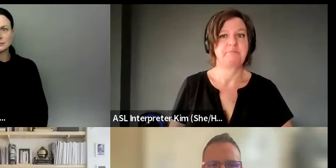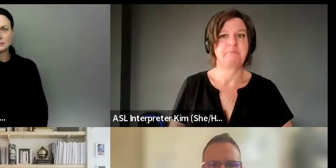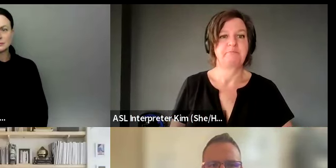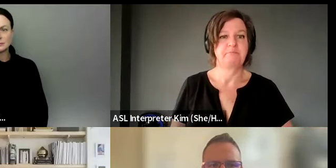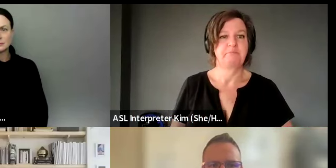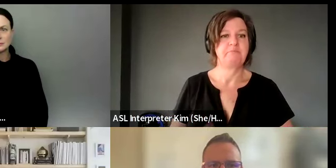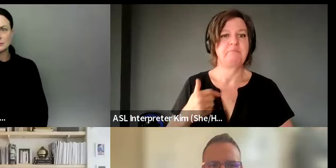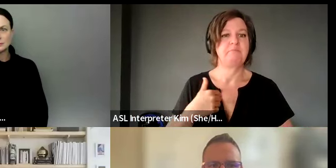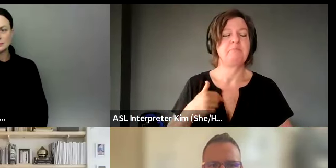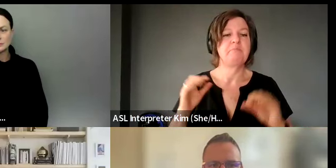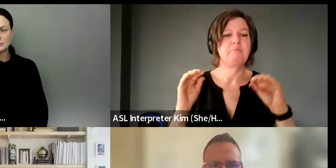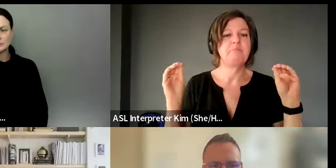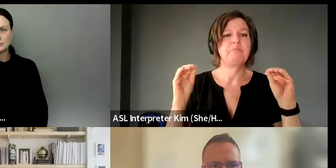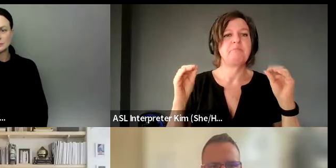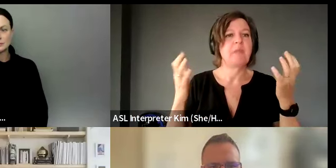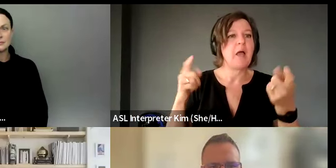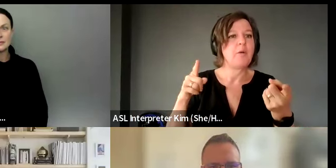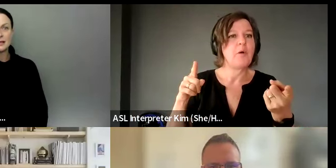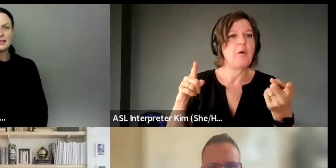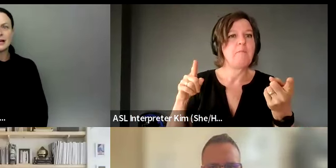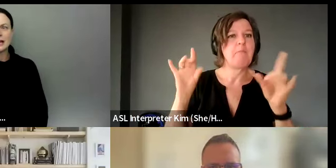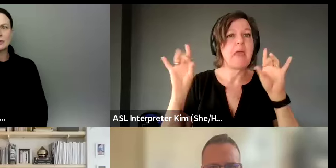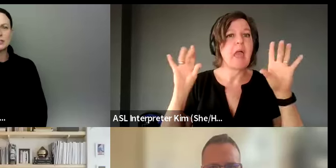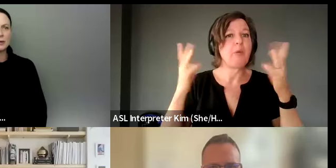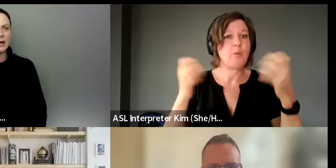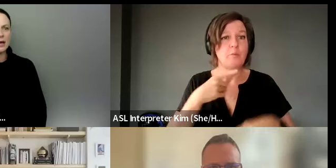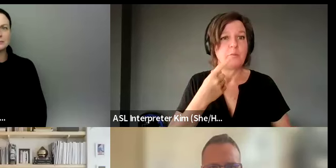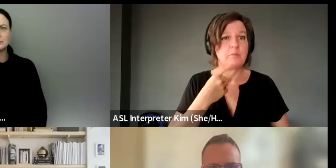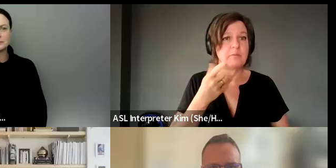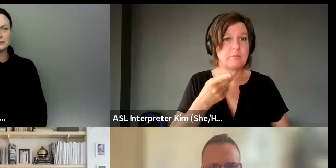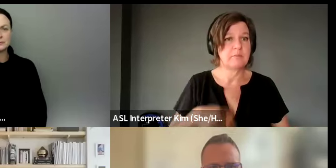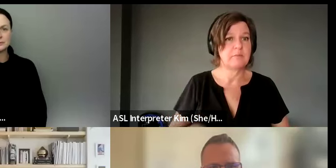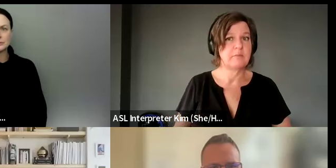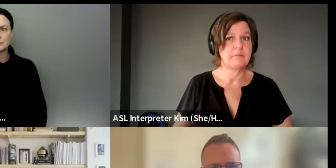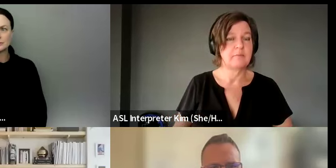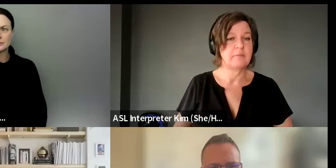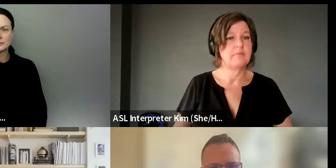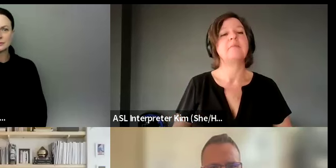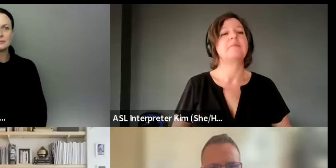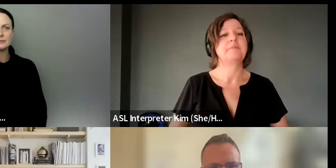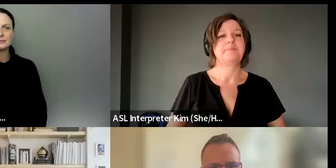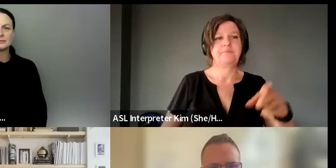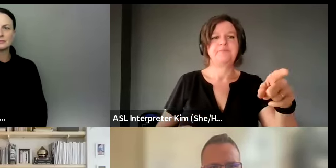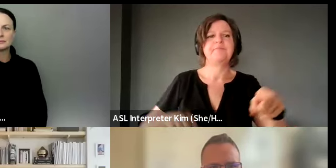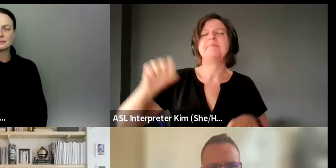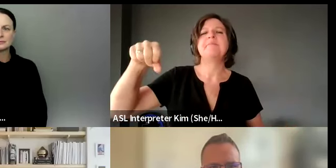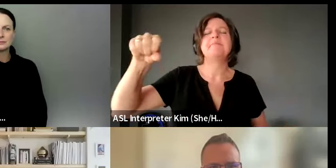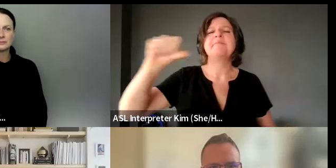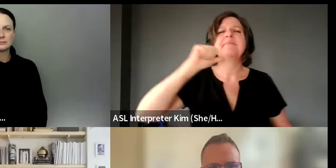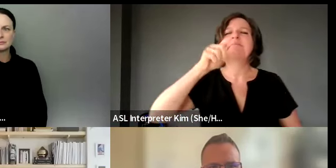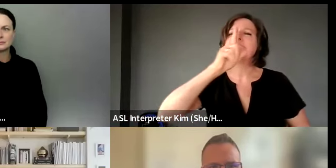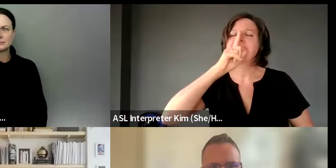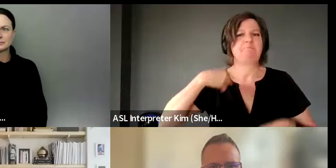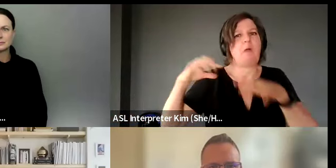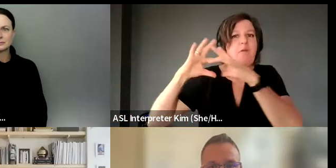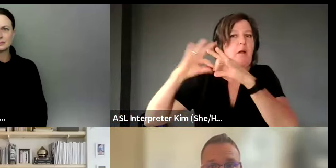Maybe yes, Catherine, you want to say something? Yeah, Catherine, did you want to add? Yeah, I don't have any comments because I was